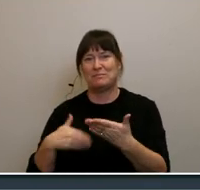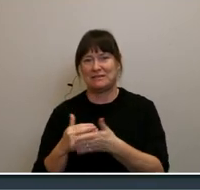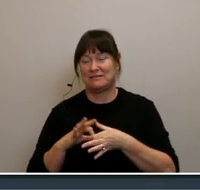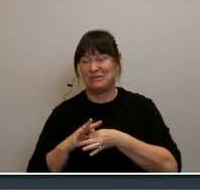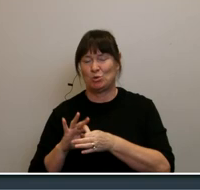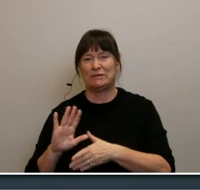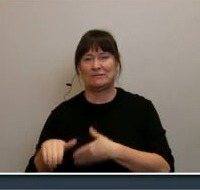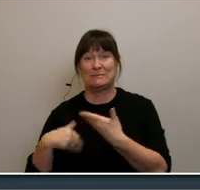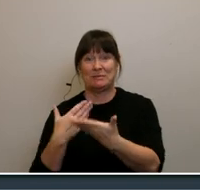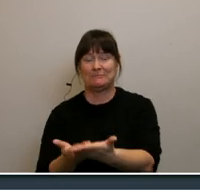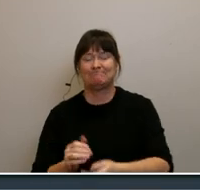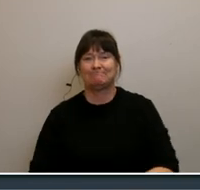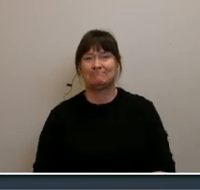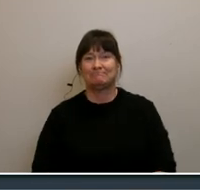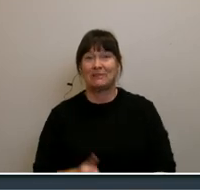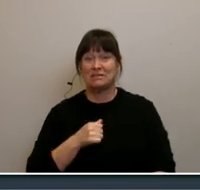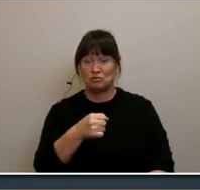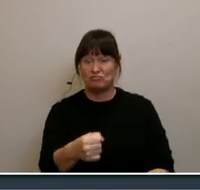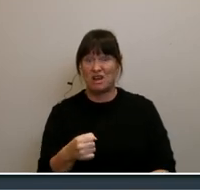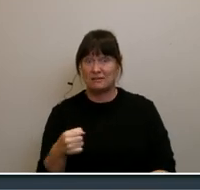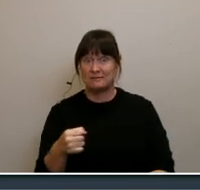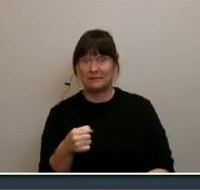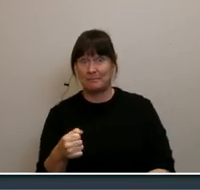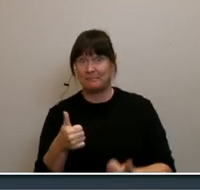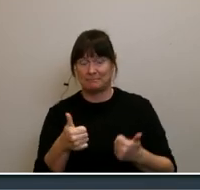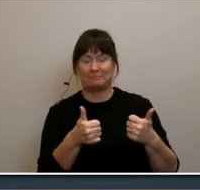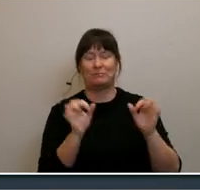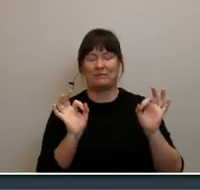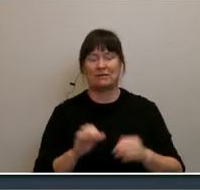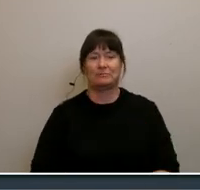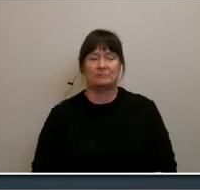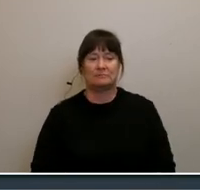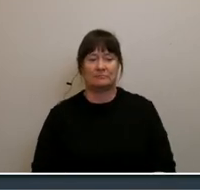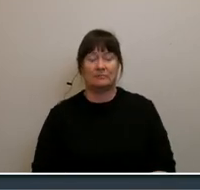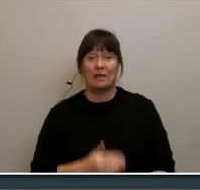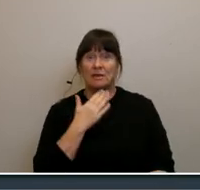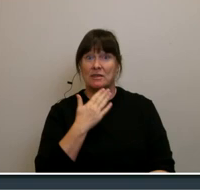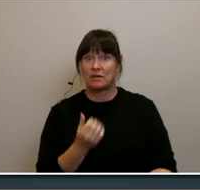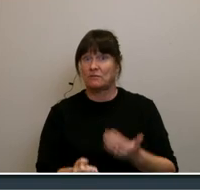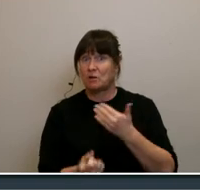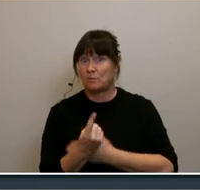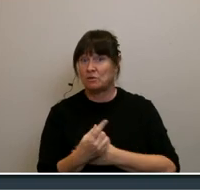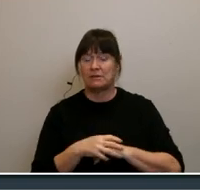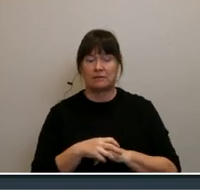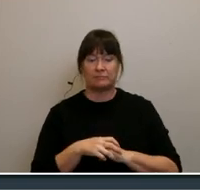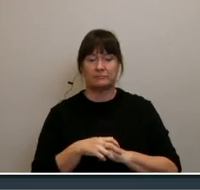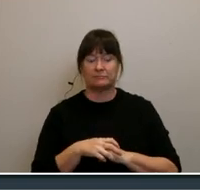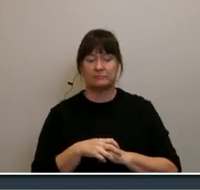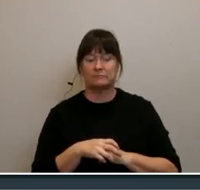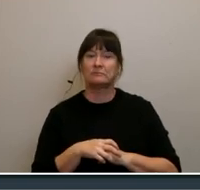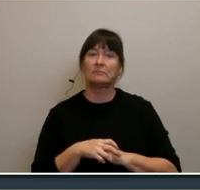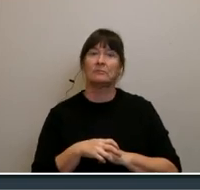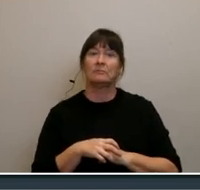joint submission. Is this in the right position? It's to perfect. Be heard. Thank you. Thanks for the opportunity. And